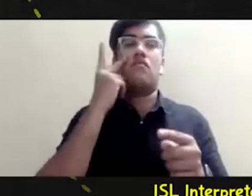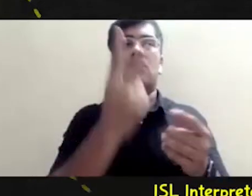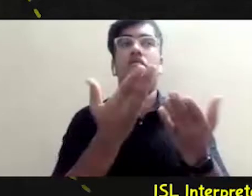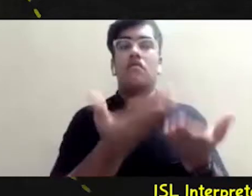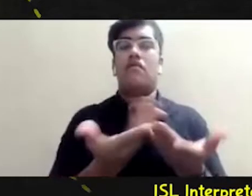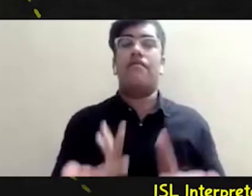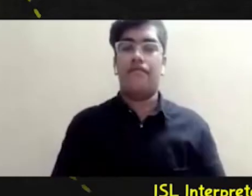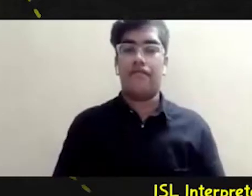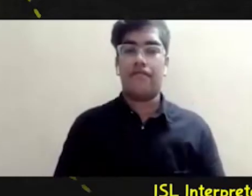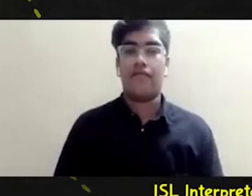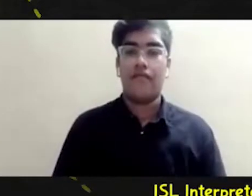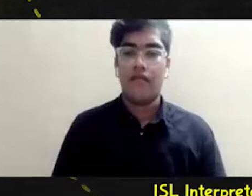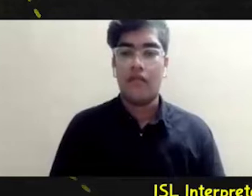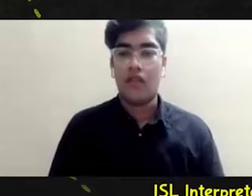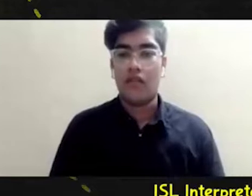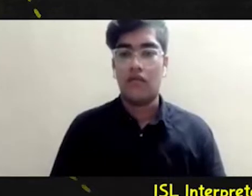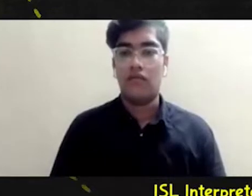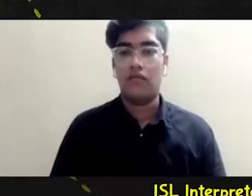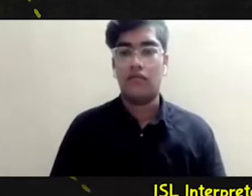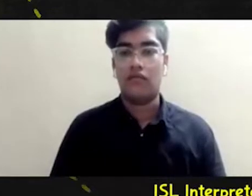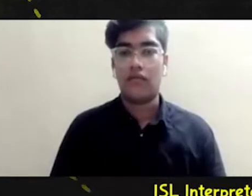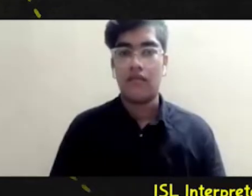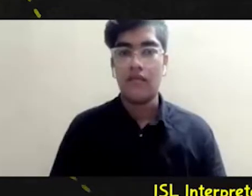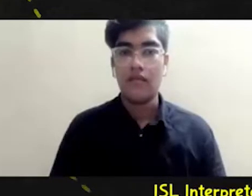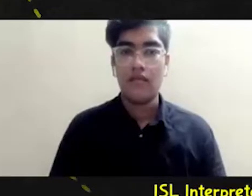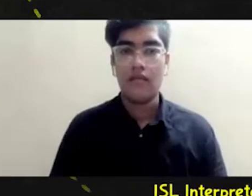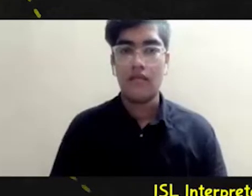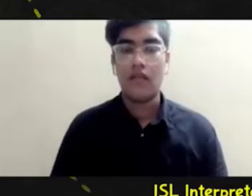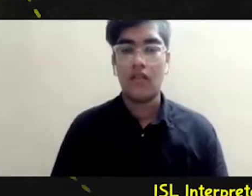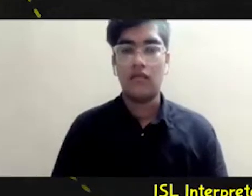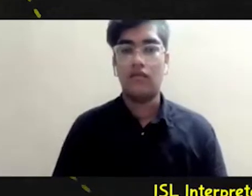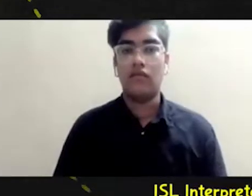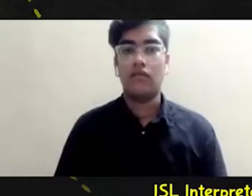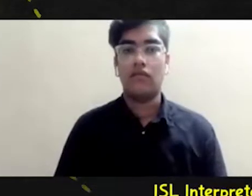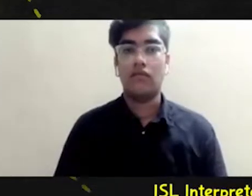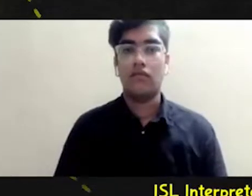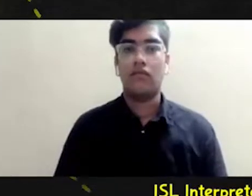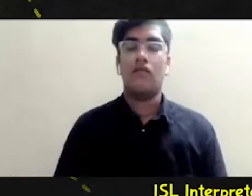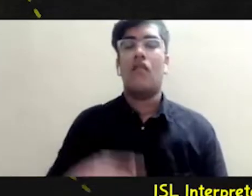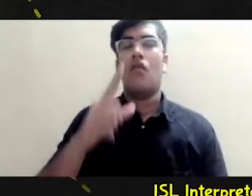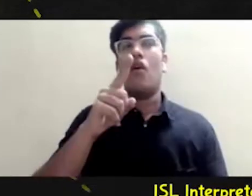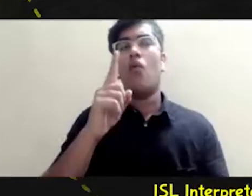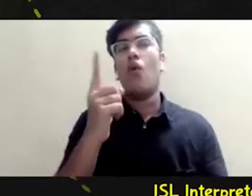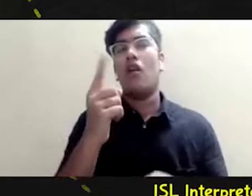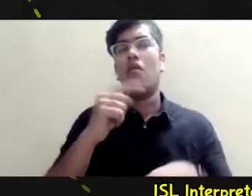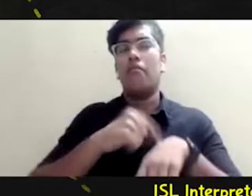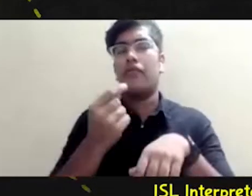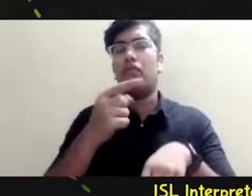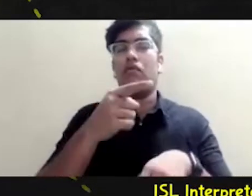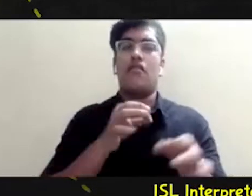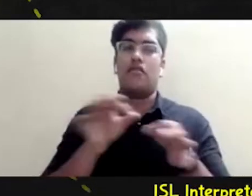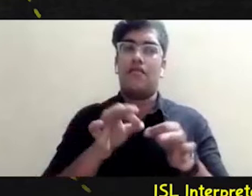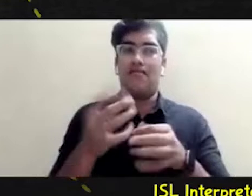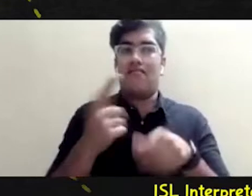one of the things that happened after we created this project was we had a trans woman from Hyderabad who was in